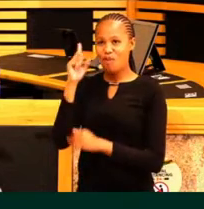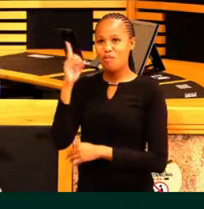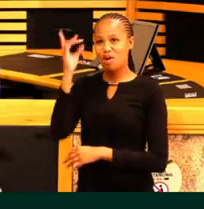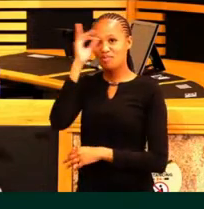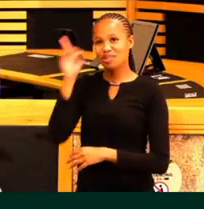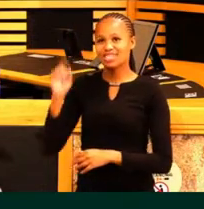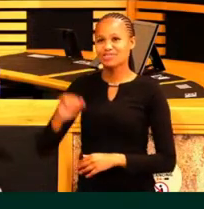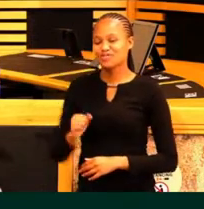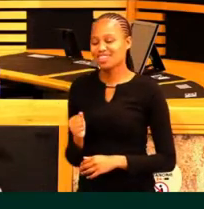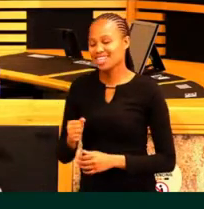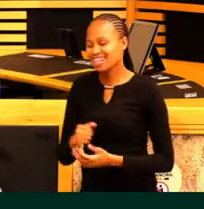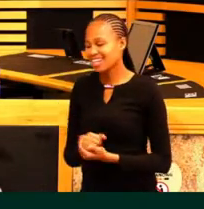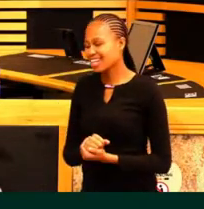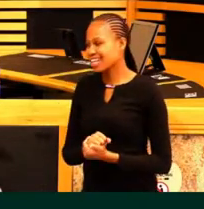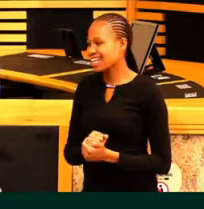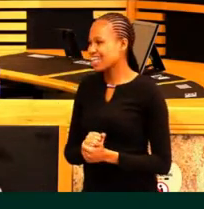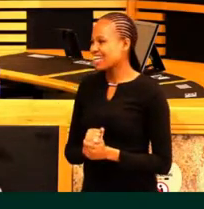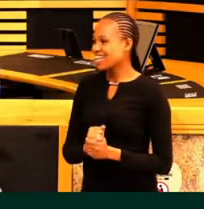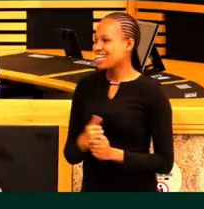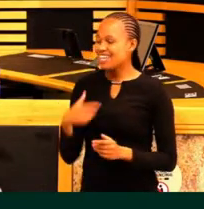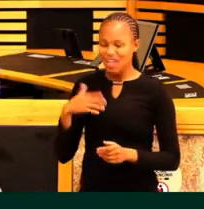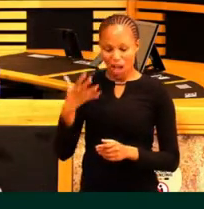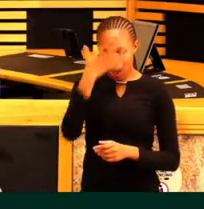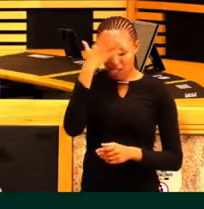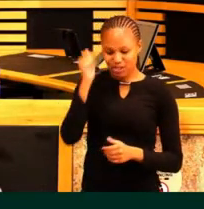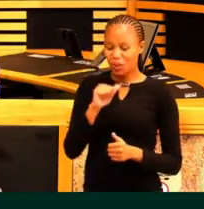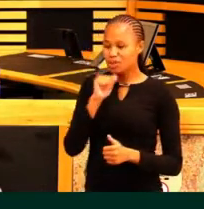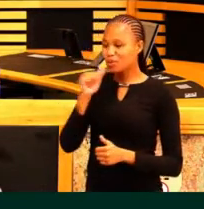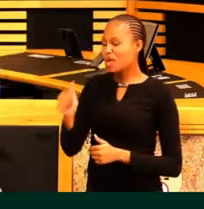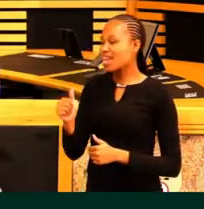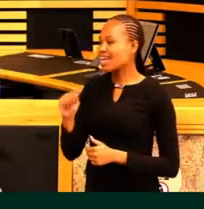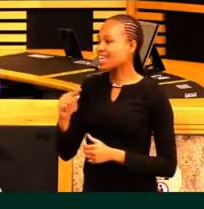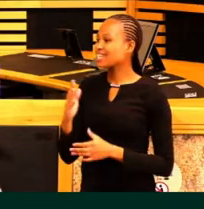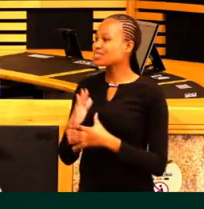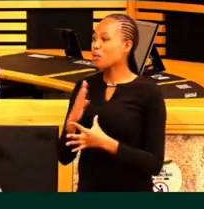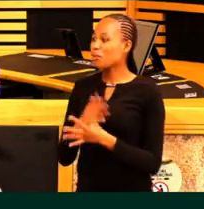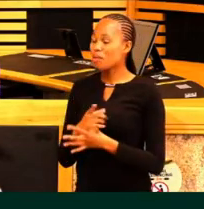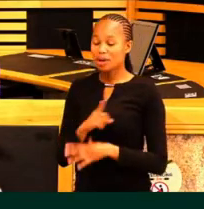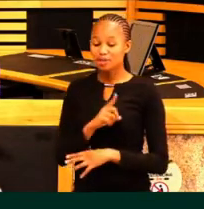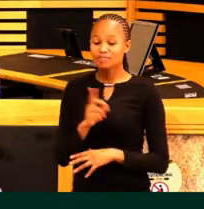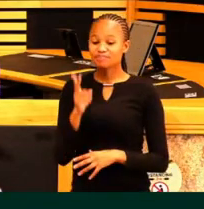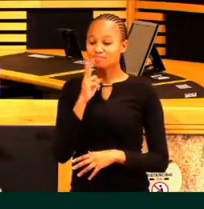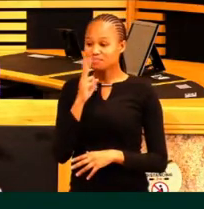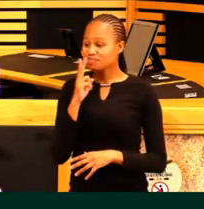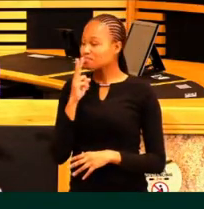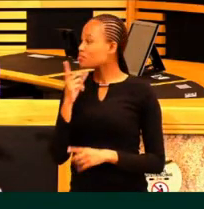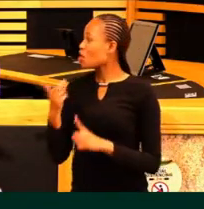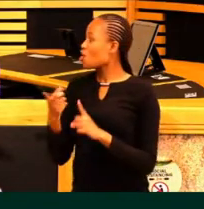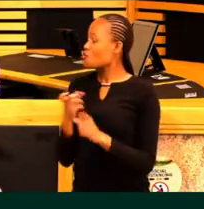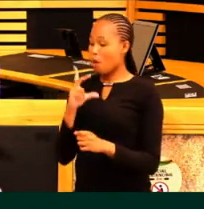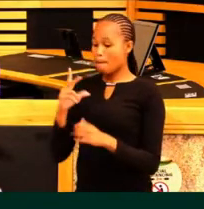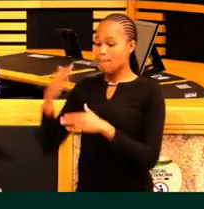now as of course this is